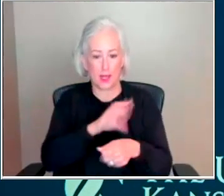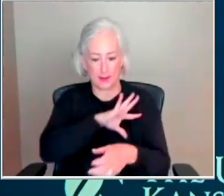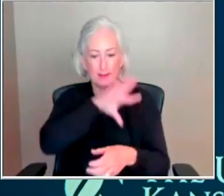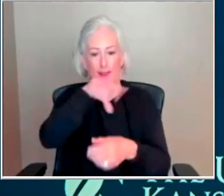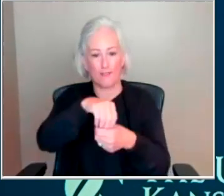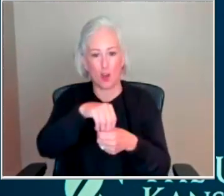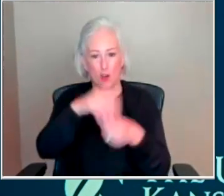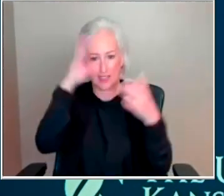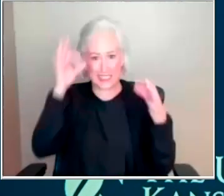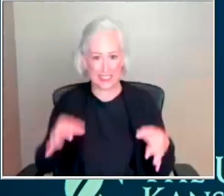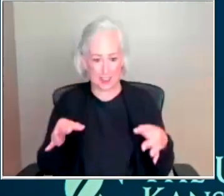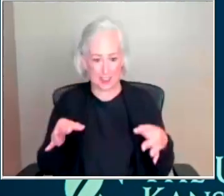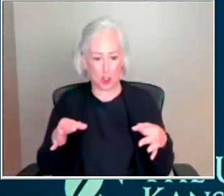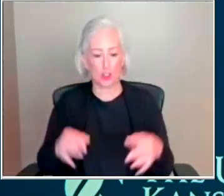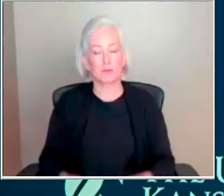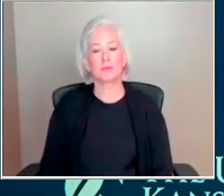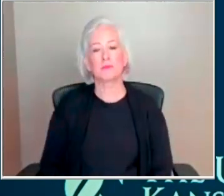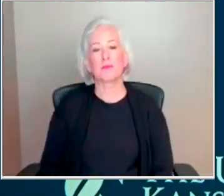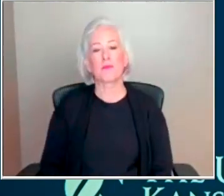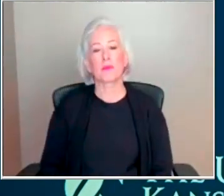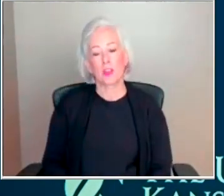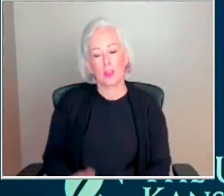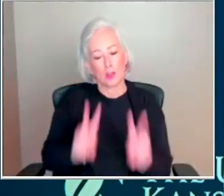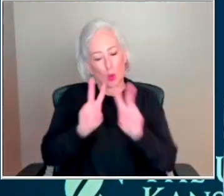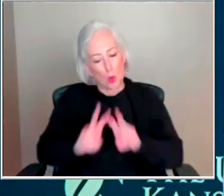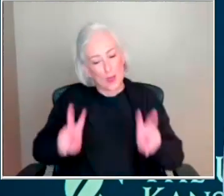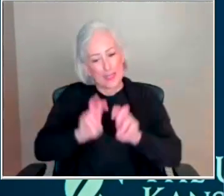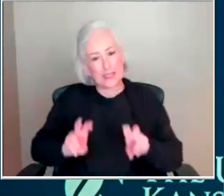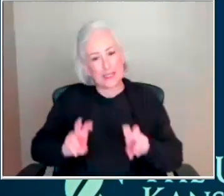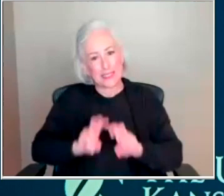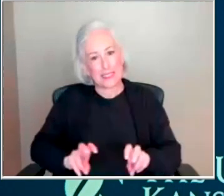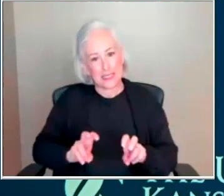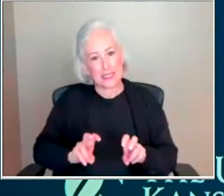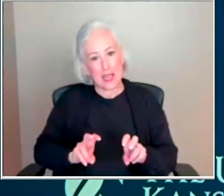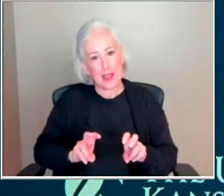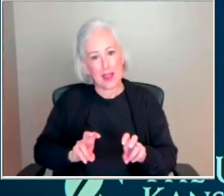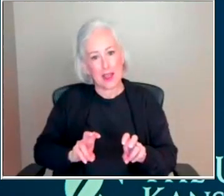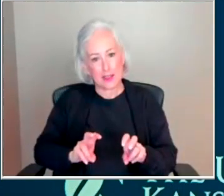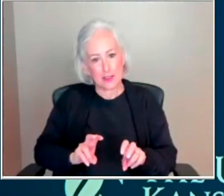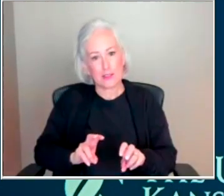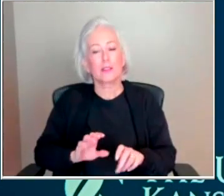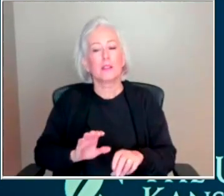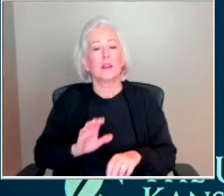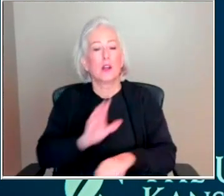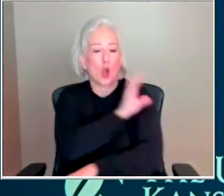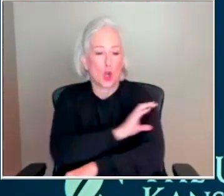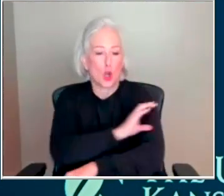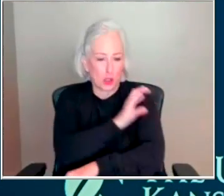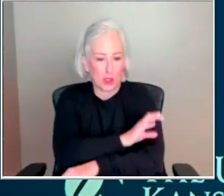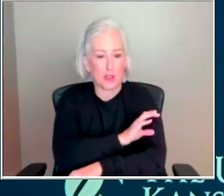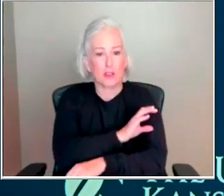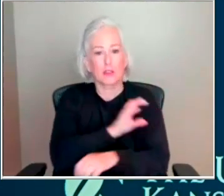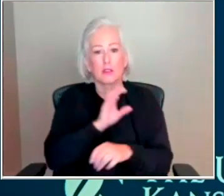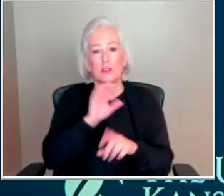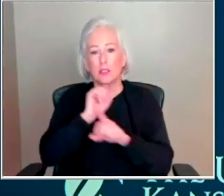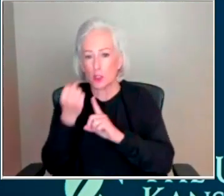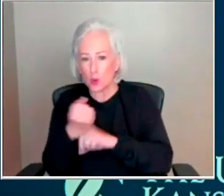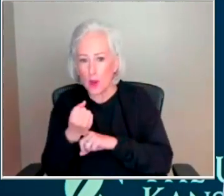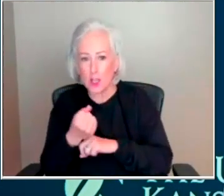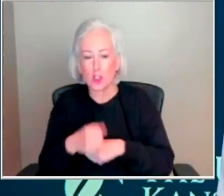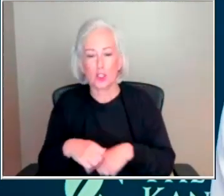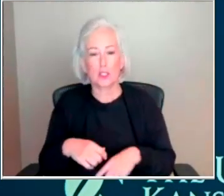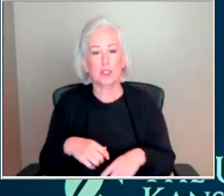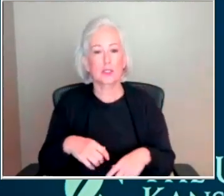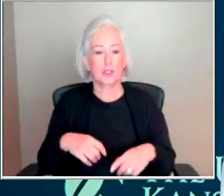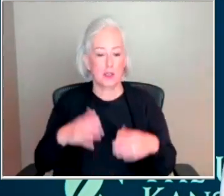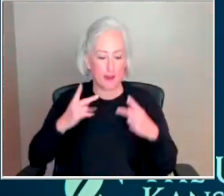And then we assess the clinical parameters, we assess the social and psychological parameters, and